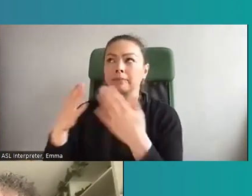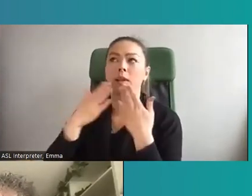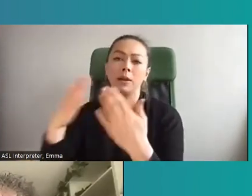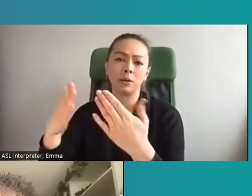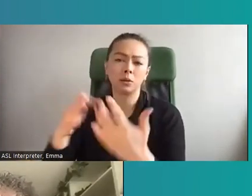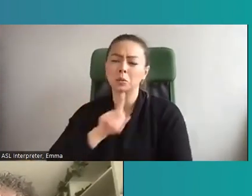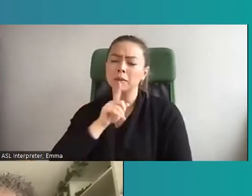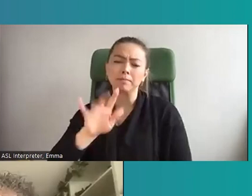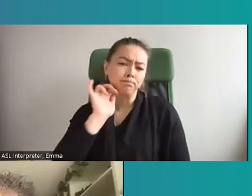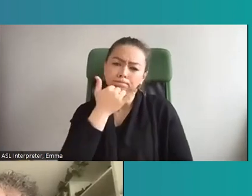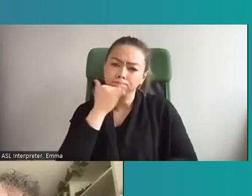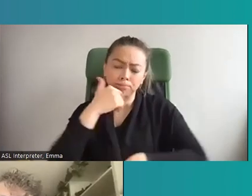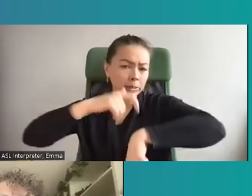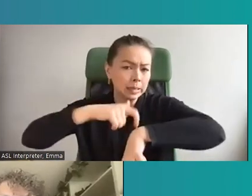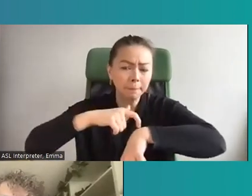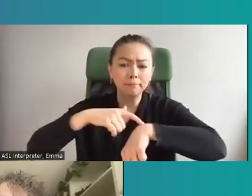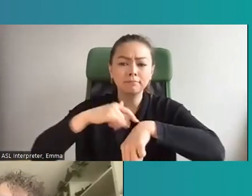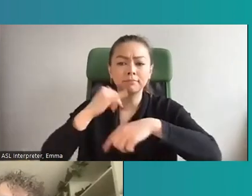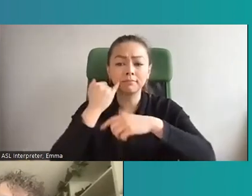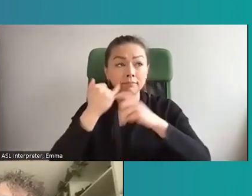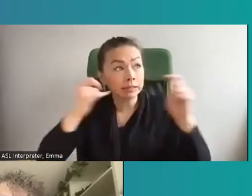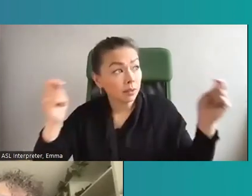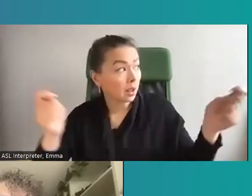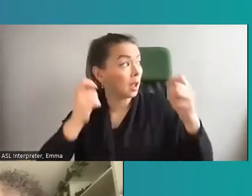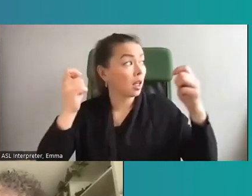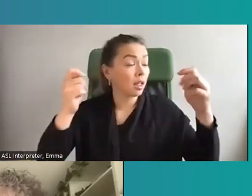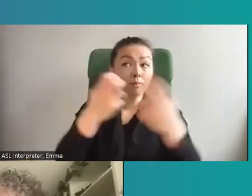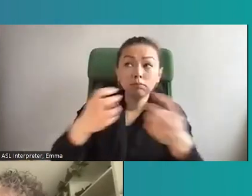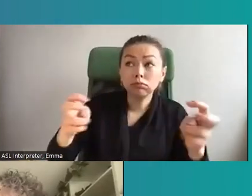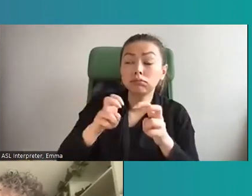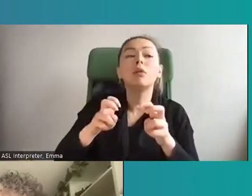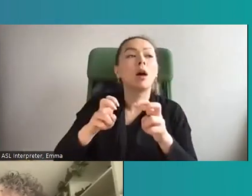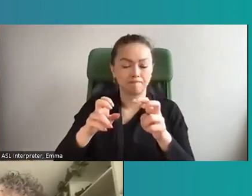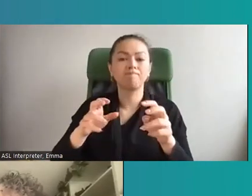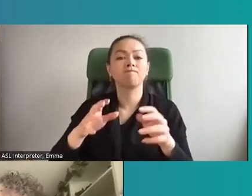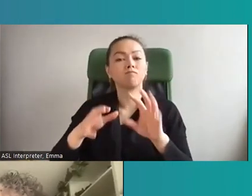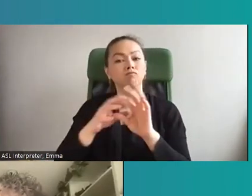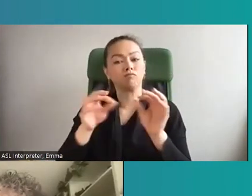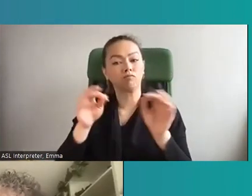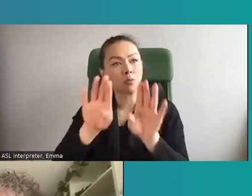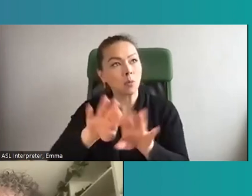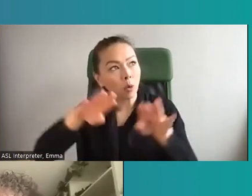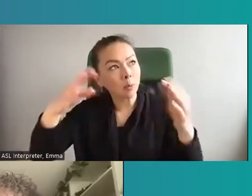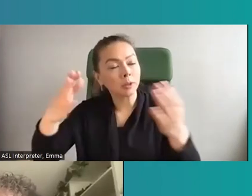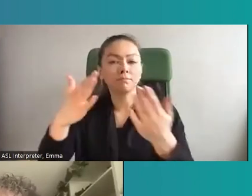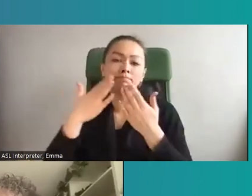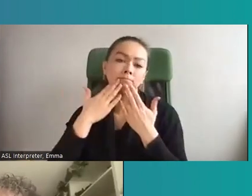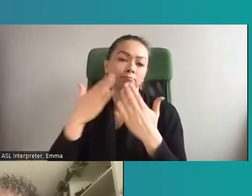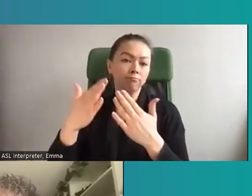is, if there's ceremony going on, then we're going to open with the Thanksgiving address. So I'm going to start.